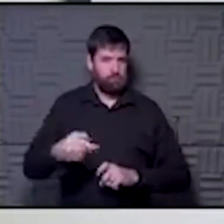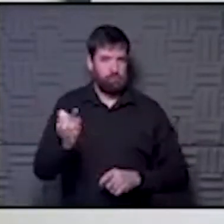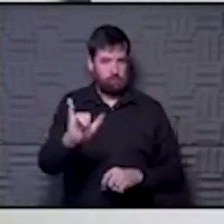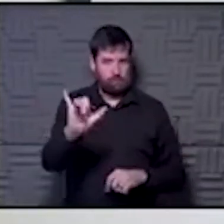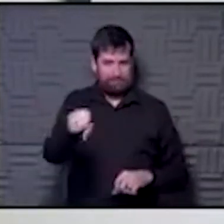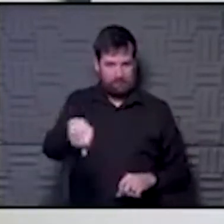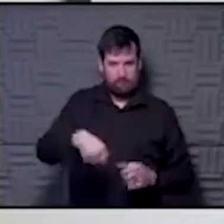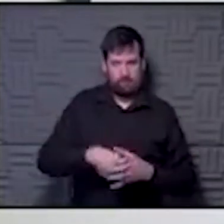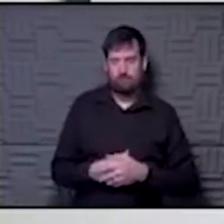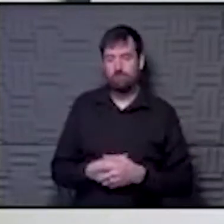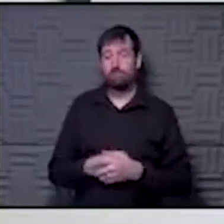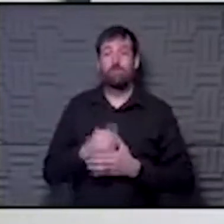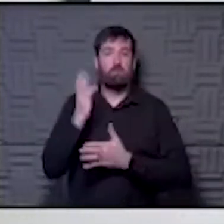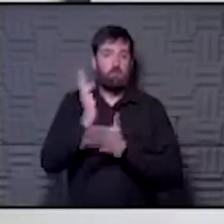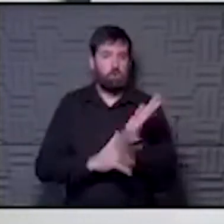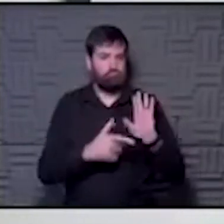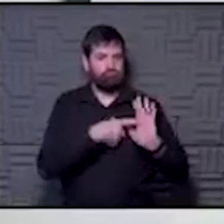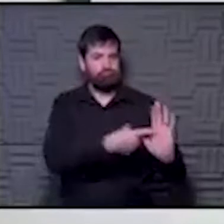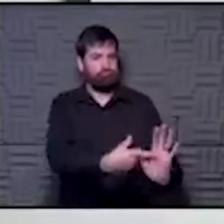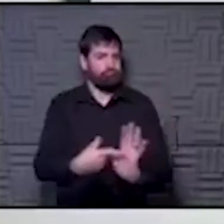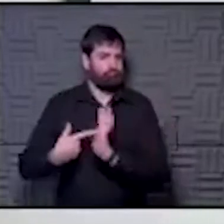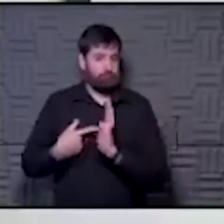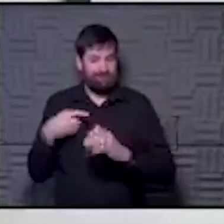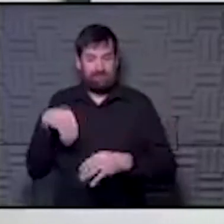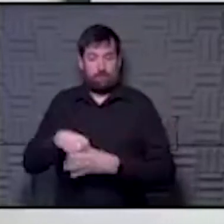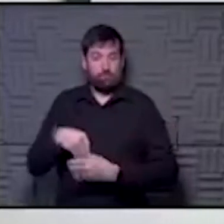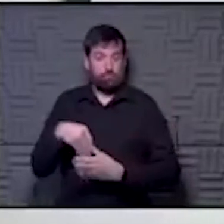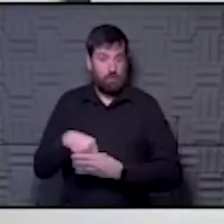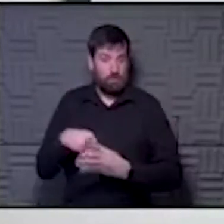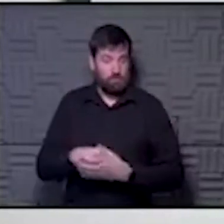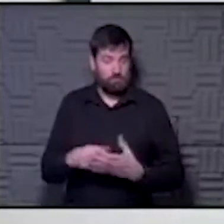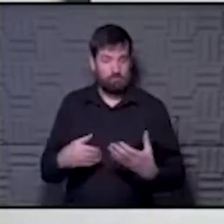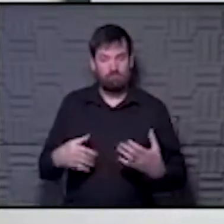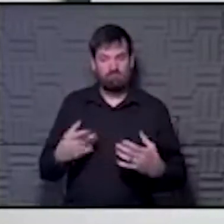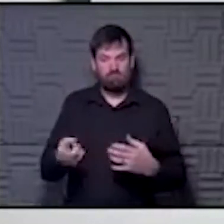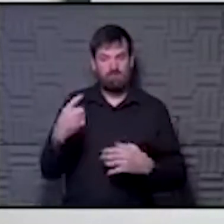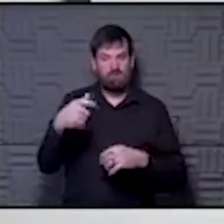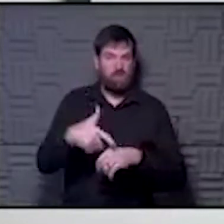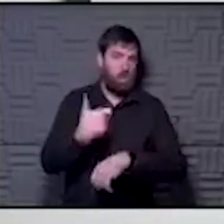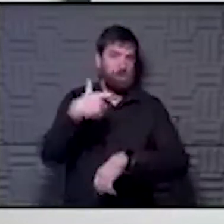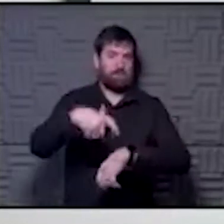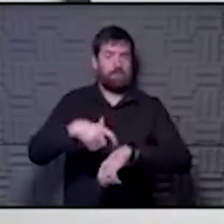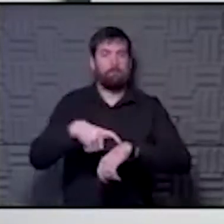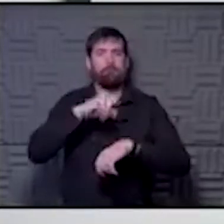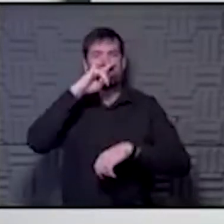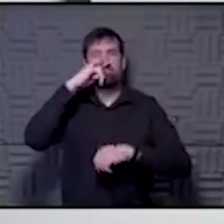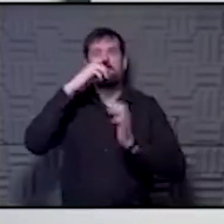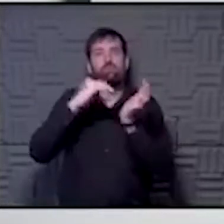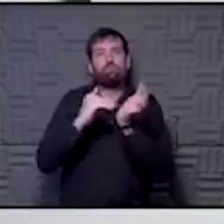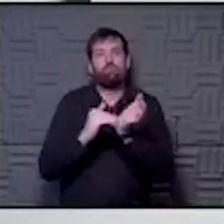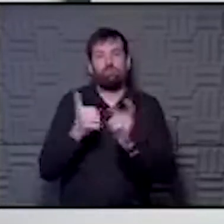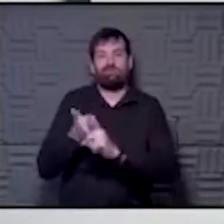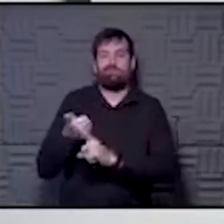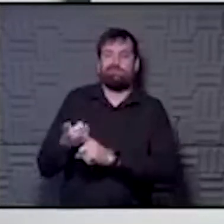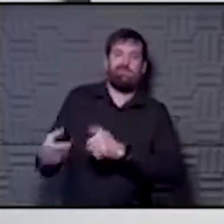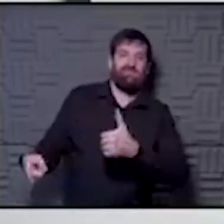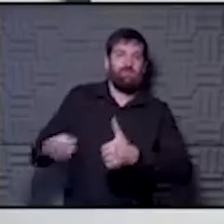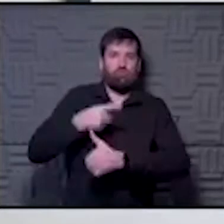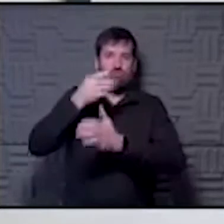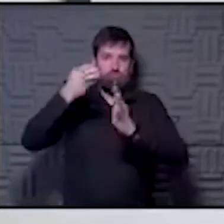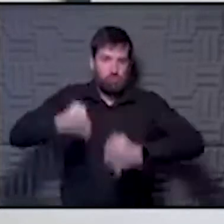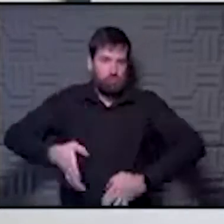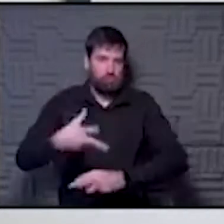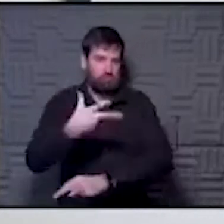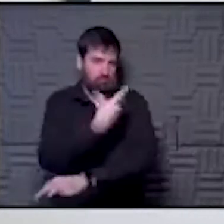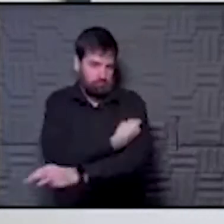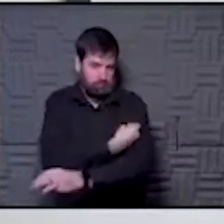is leading by example. So internally, we've had one of our longtime pediatricians was the first one to take the vaccine, and so